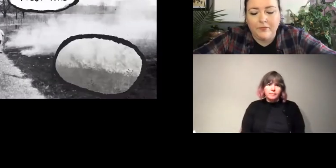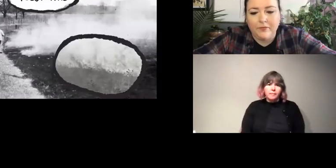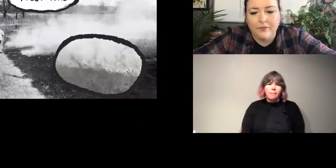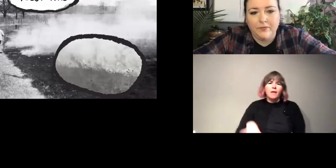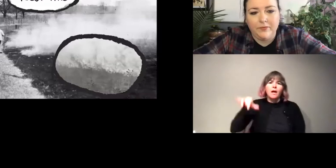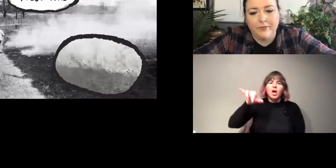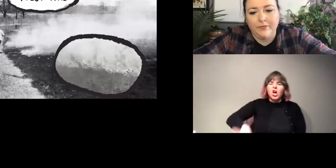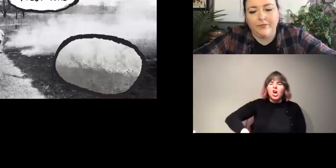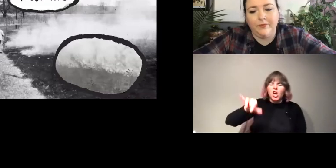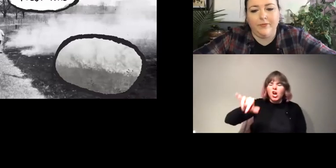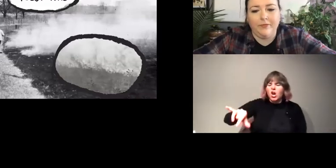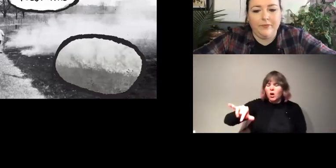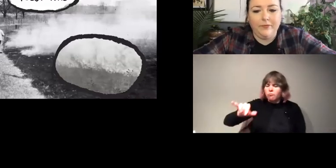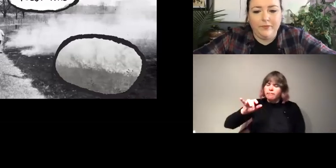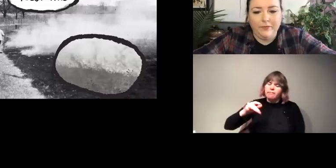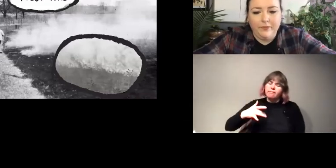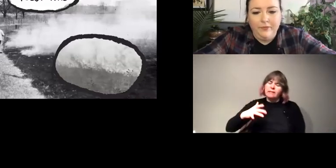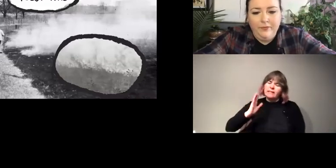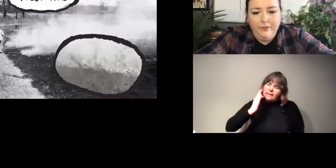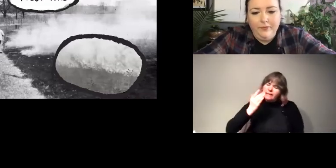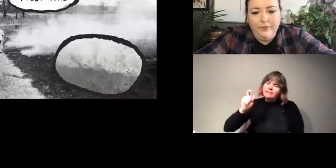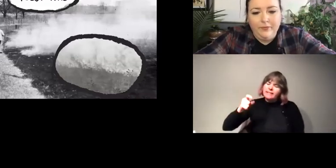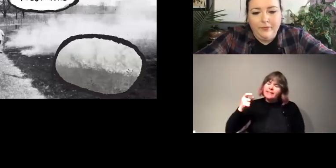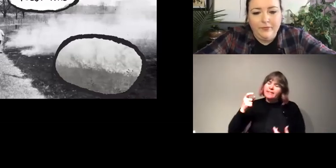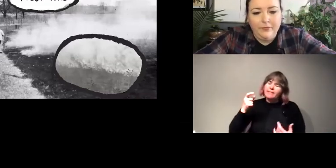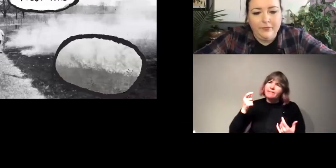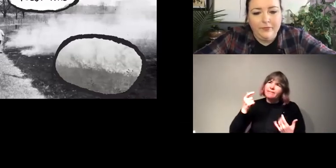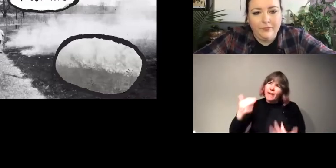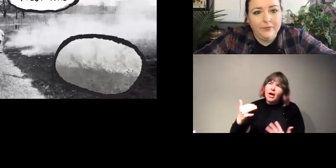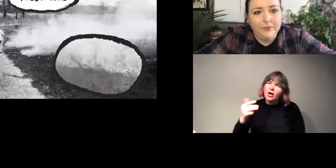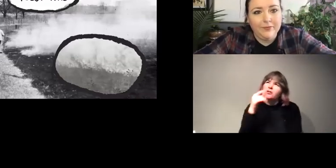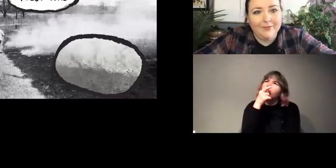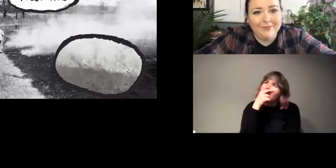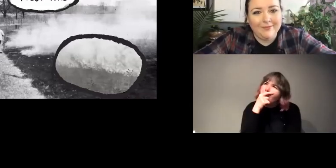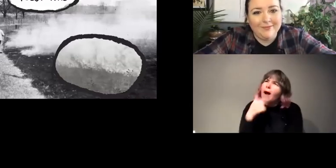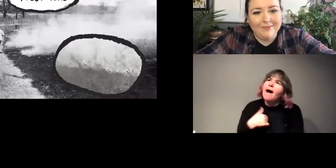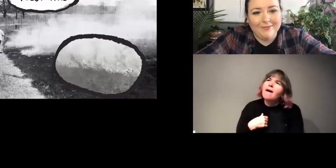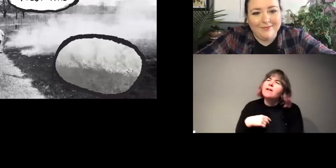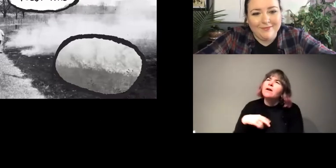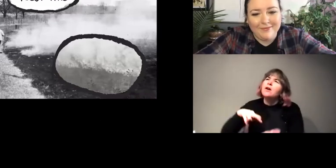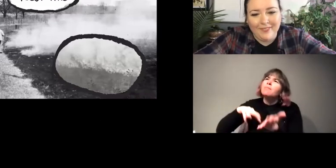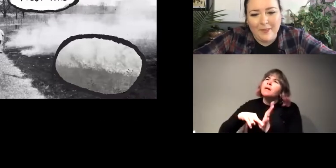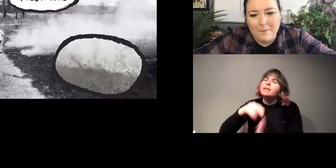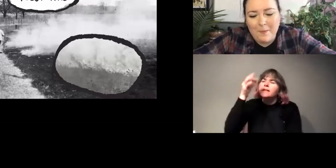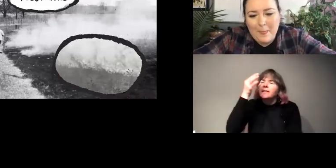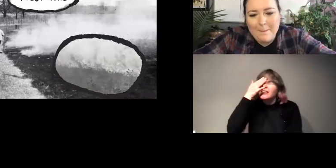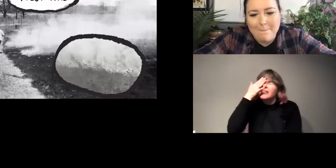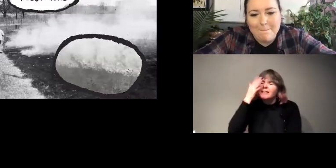And by the 1950s, they're like, there was a reason they were lighting it on fire, because